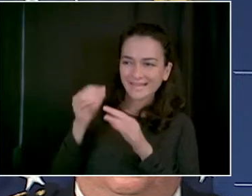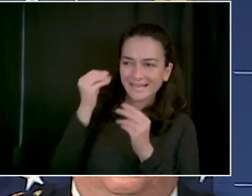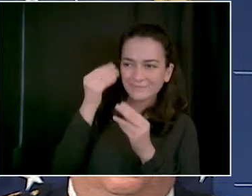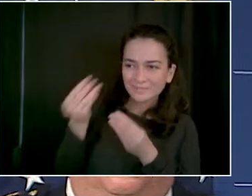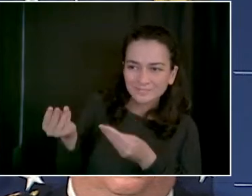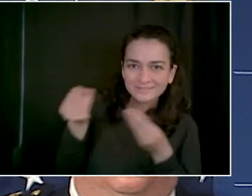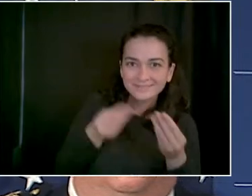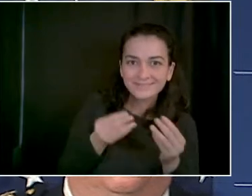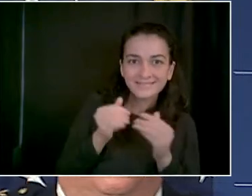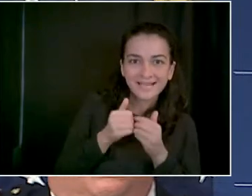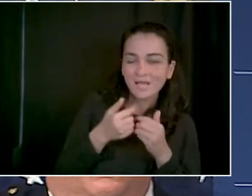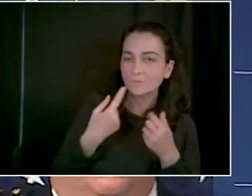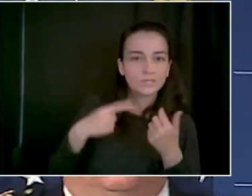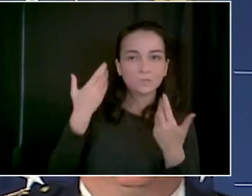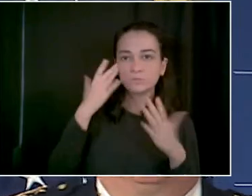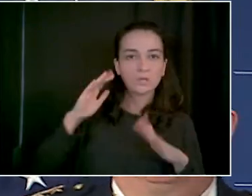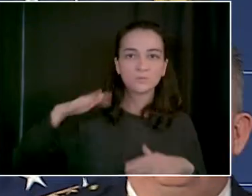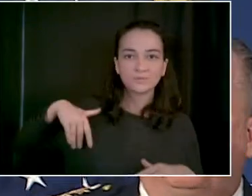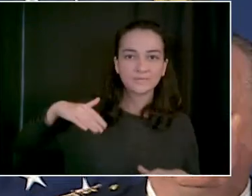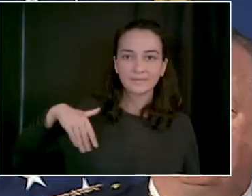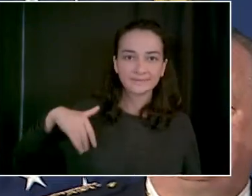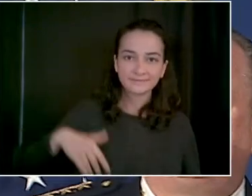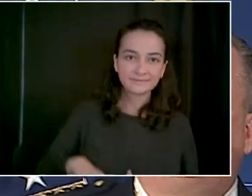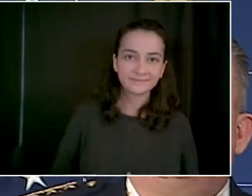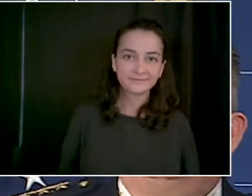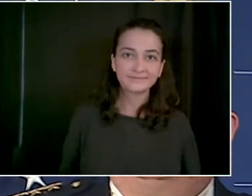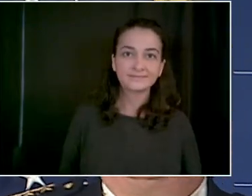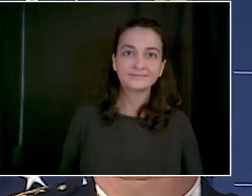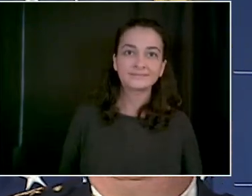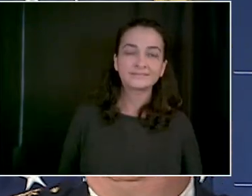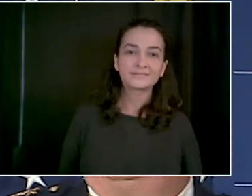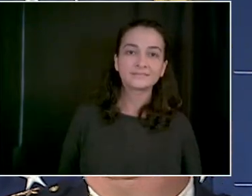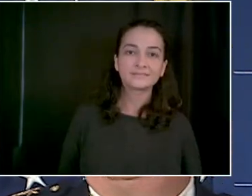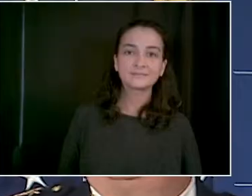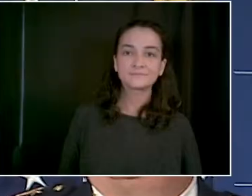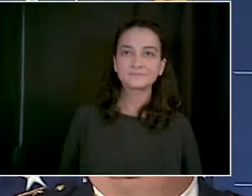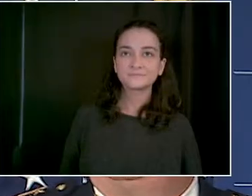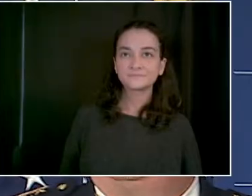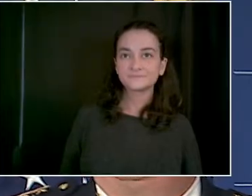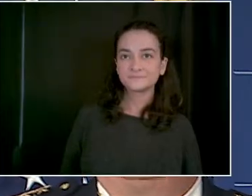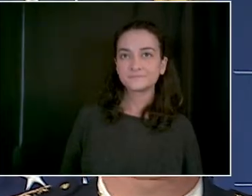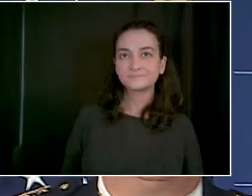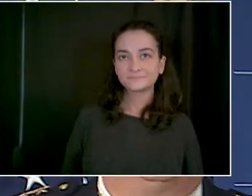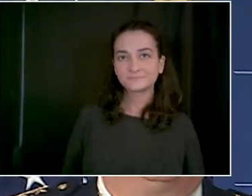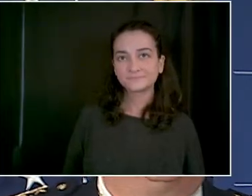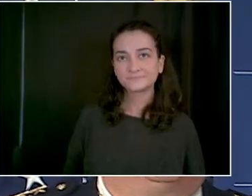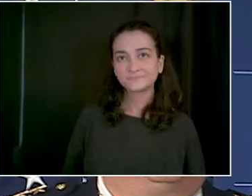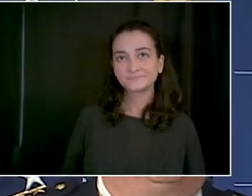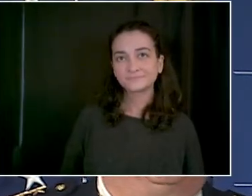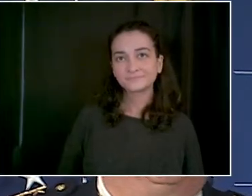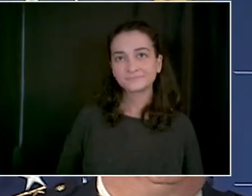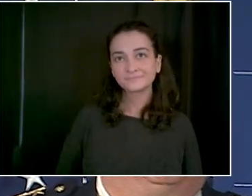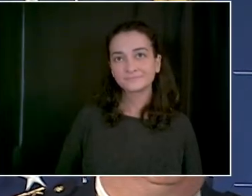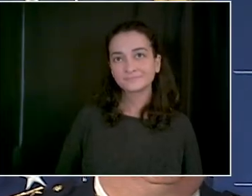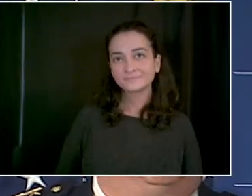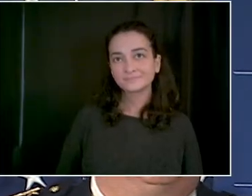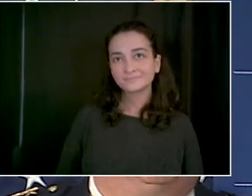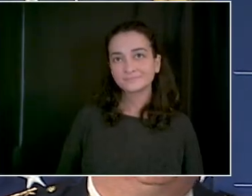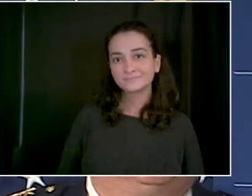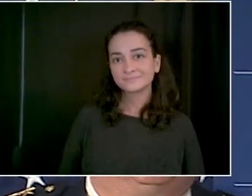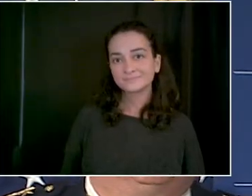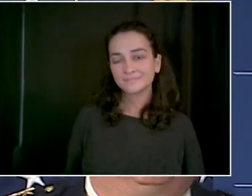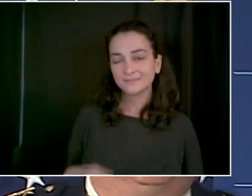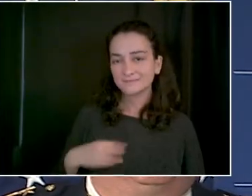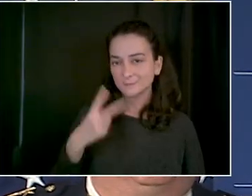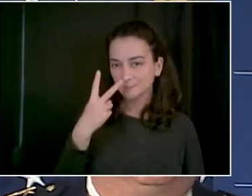portion. Correct. How the sealed record was provided is what we are looking into at this time. Do you have a question about this, Joe? Do you have a